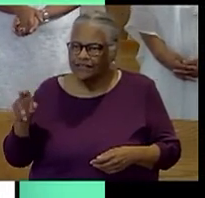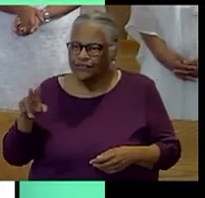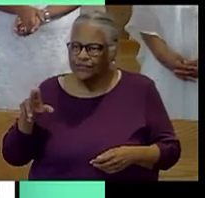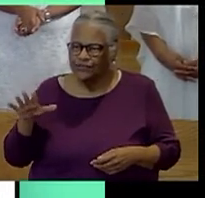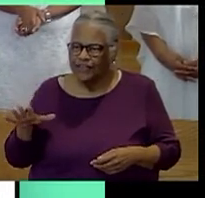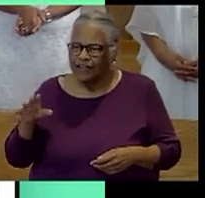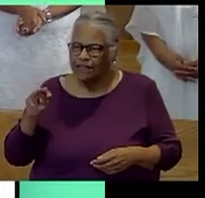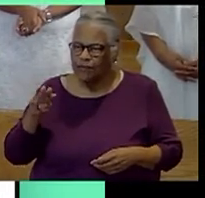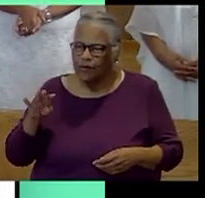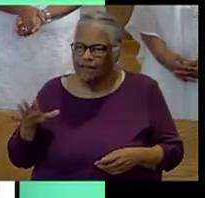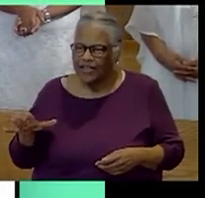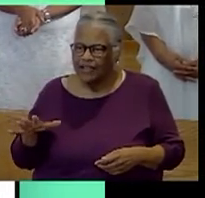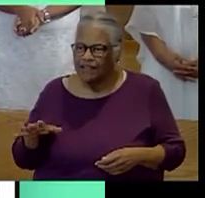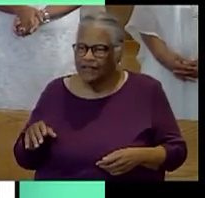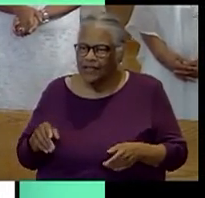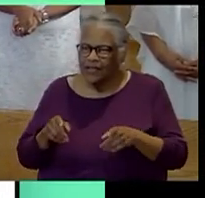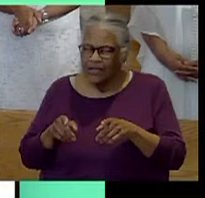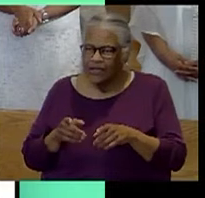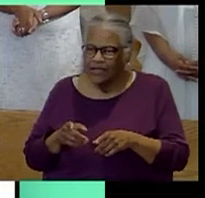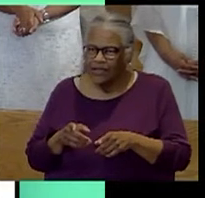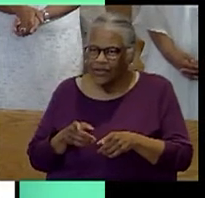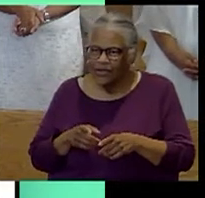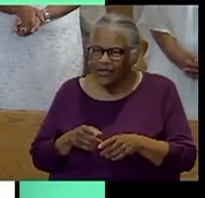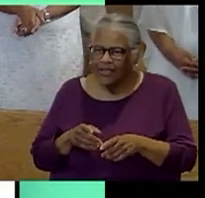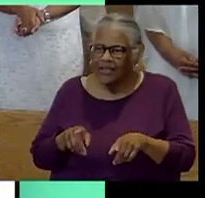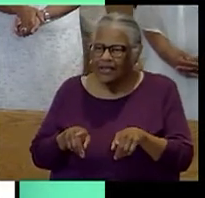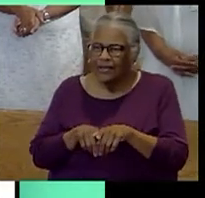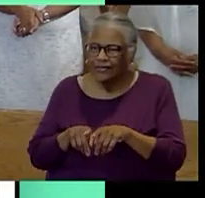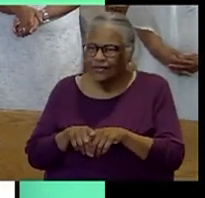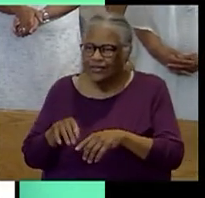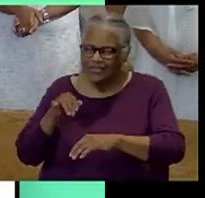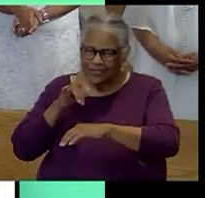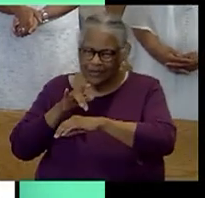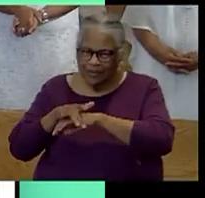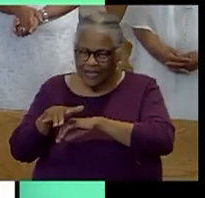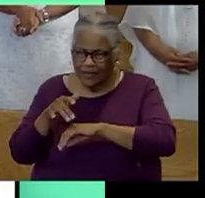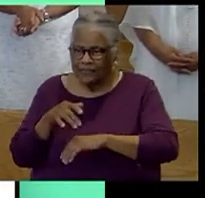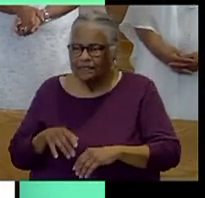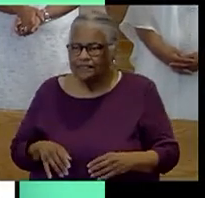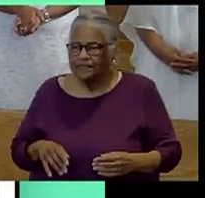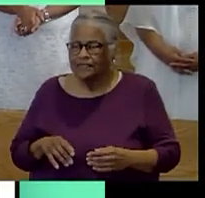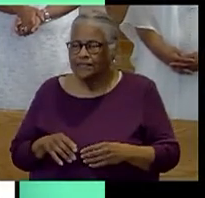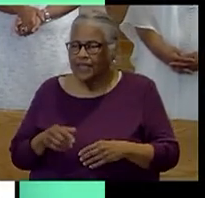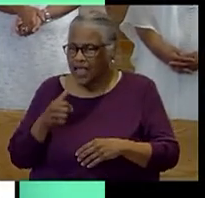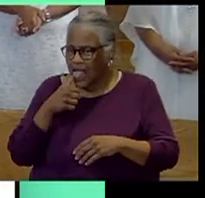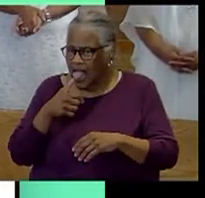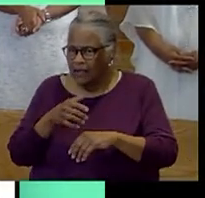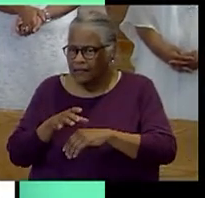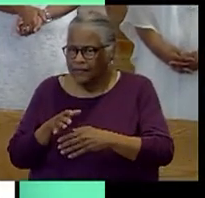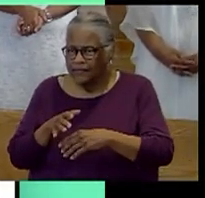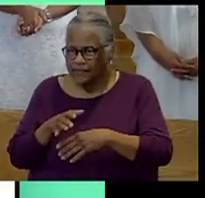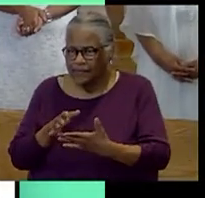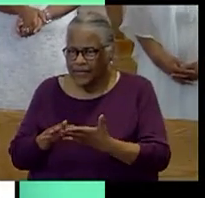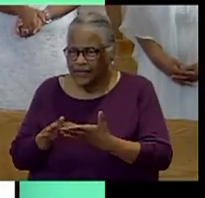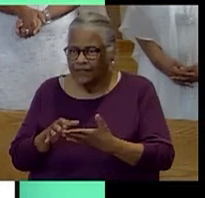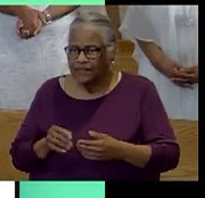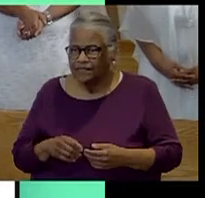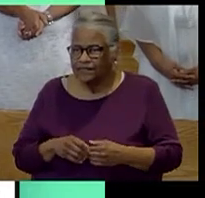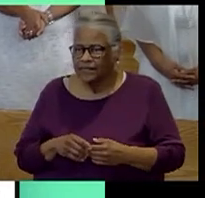703-215-2545. And you can also use U.S. mail and mail to the address